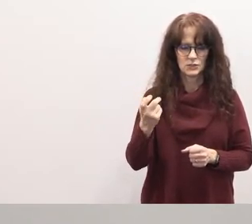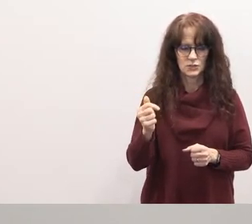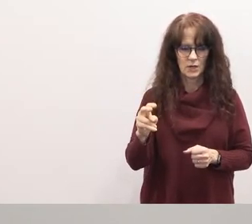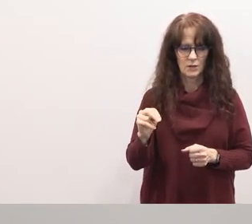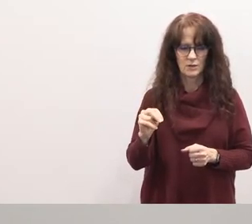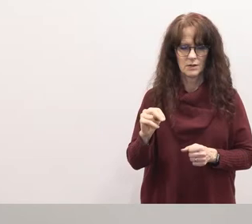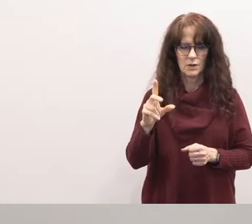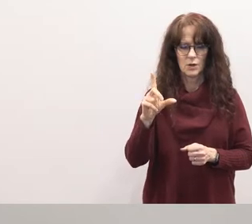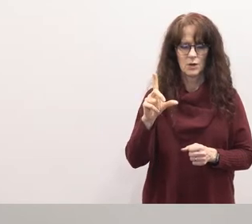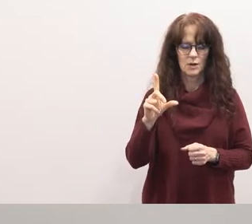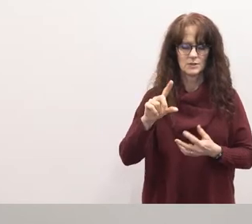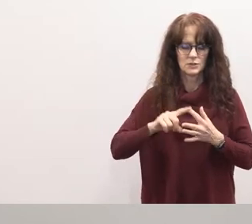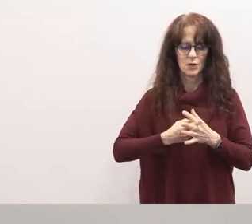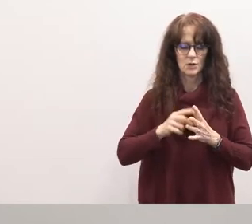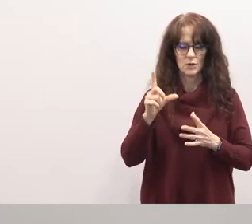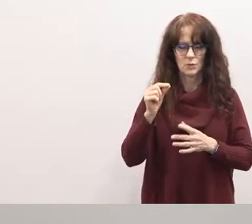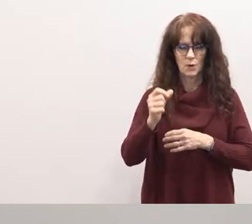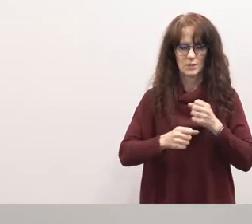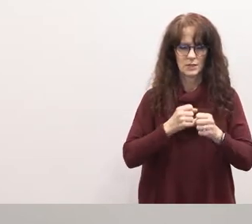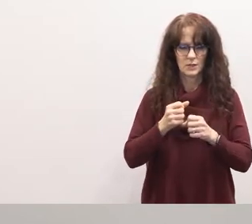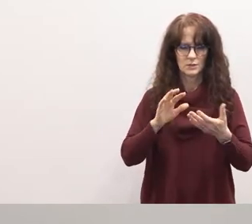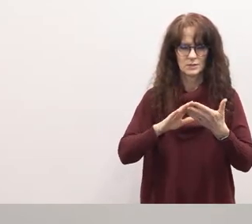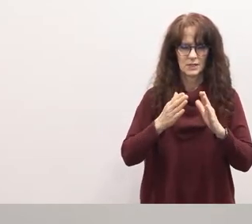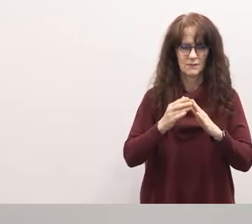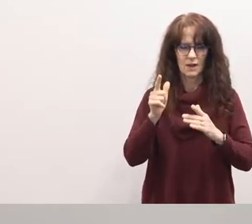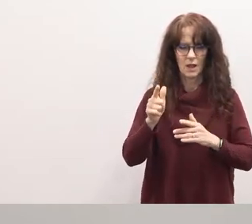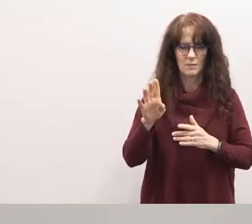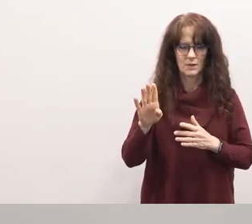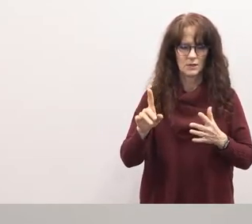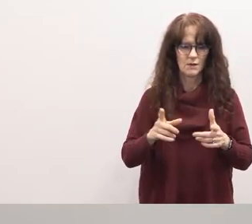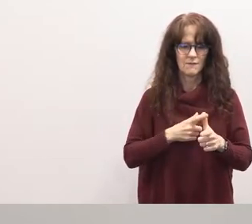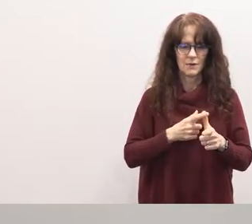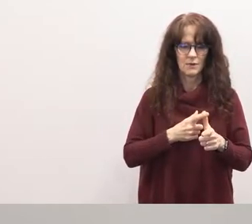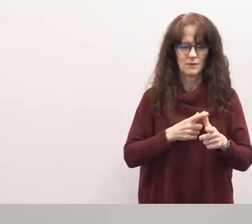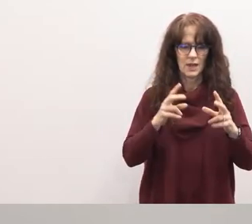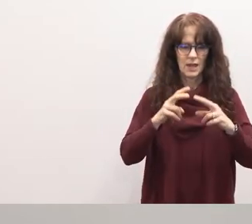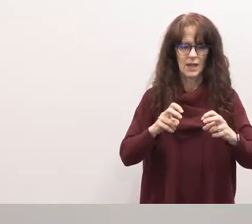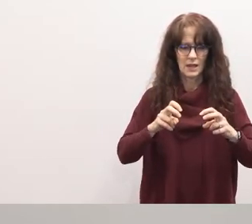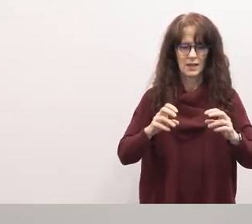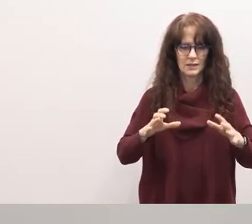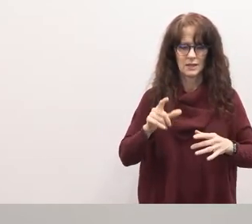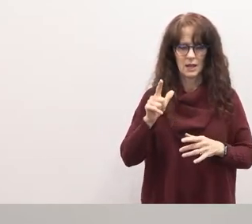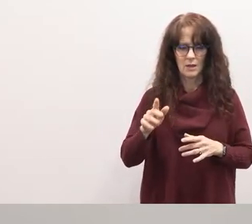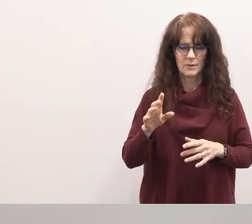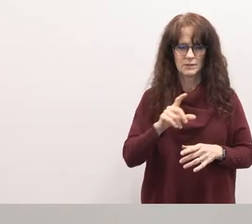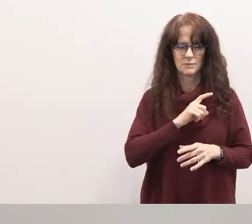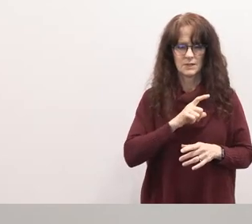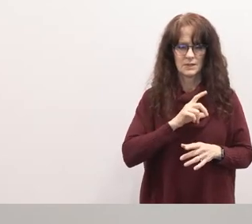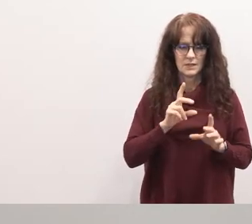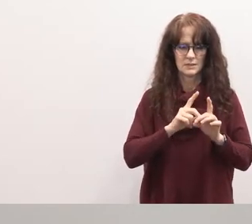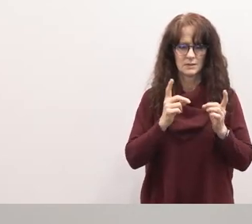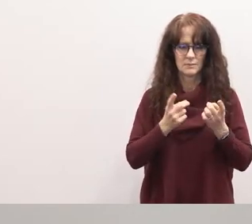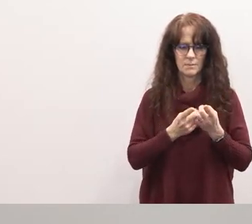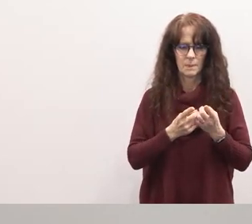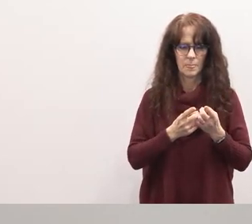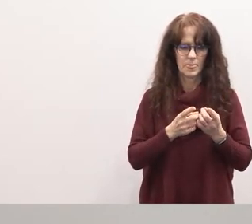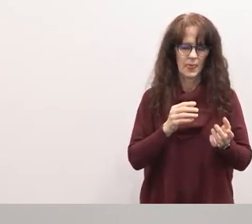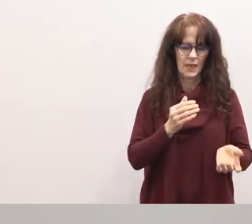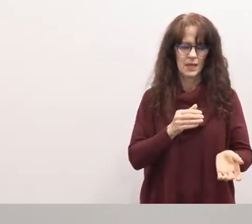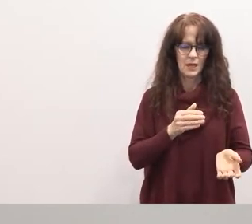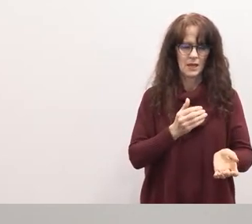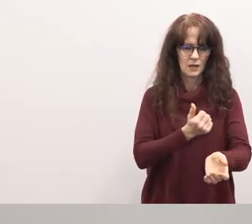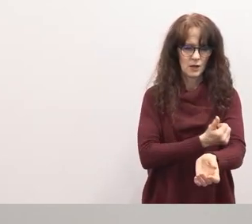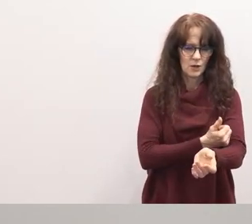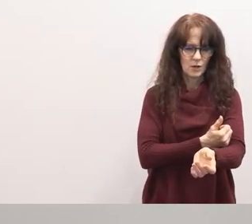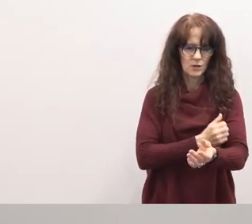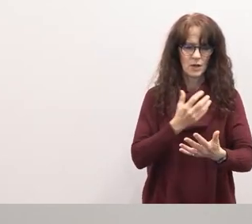her 20-year career with the City of Long Beach, first as an analyst in the Long Beach Police Department Narcotics and Crime